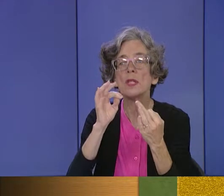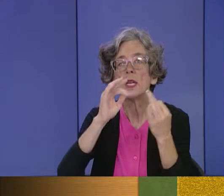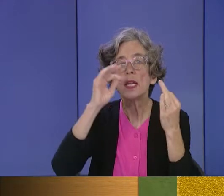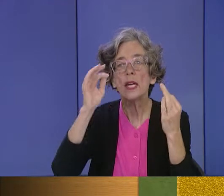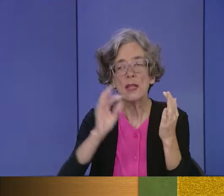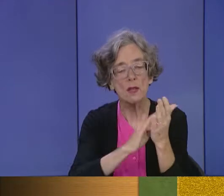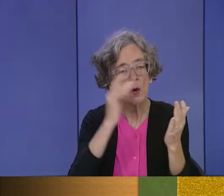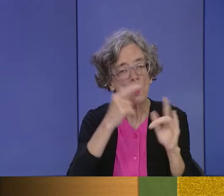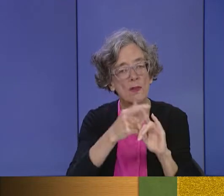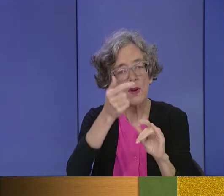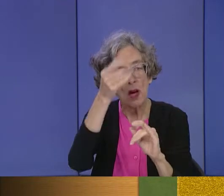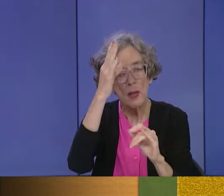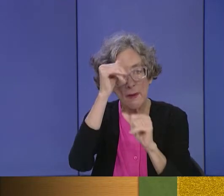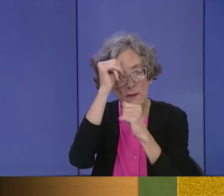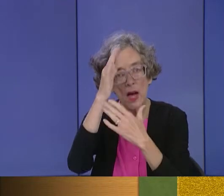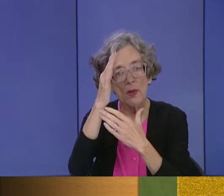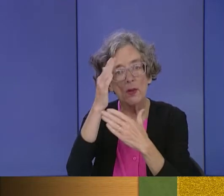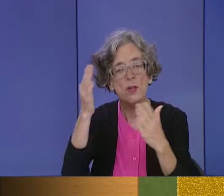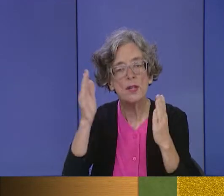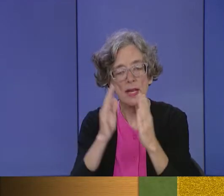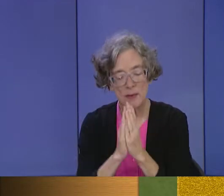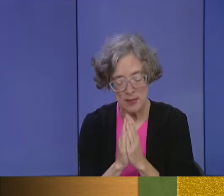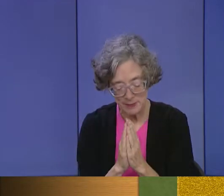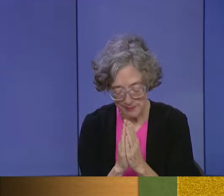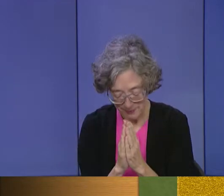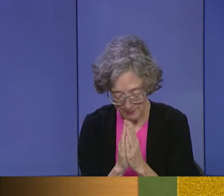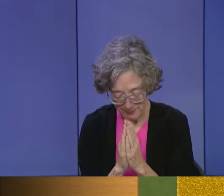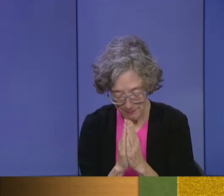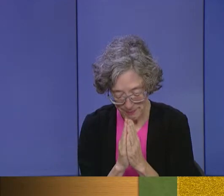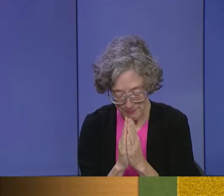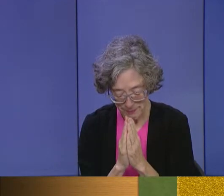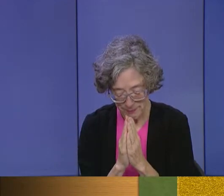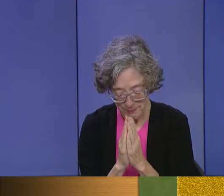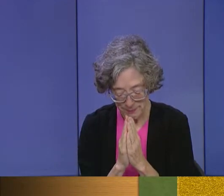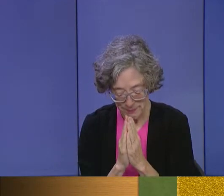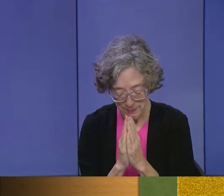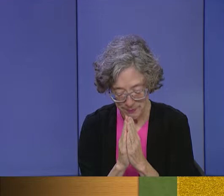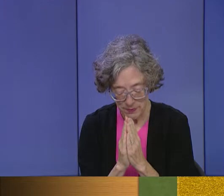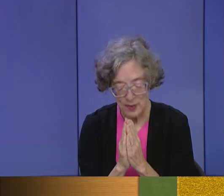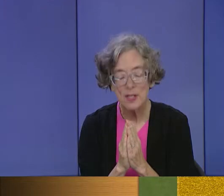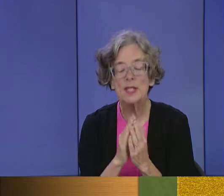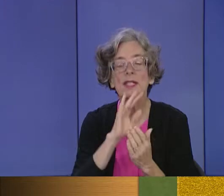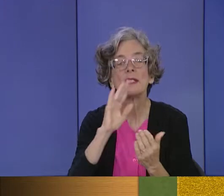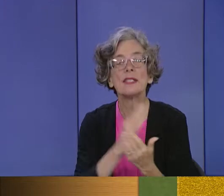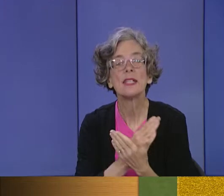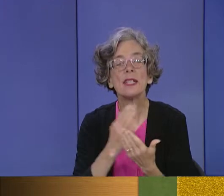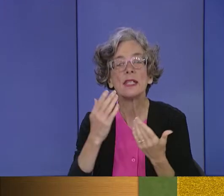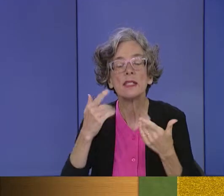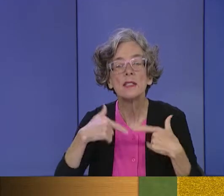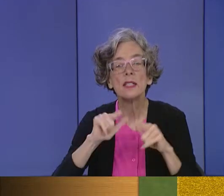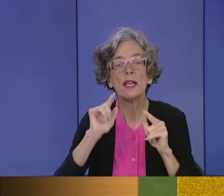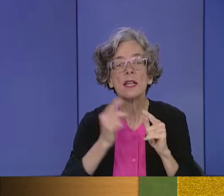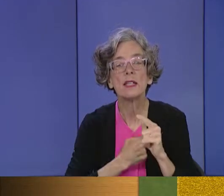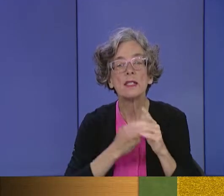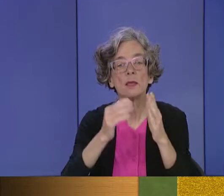Spirit, in the glory of God the Father. Amen. Let us pray.